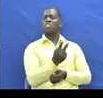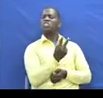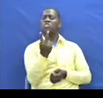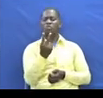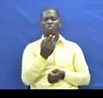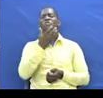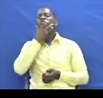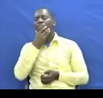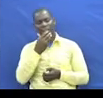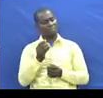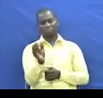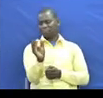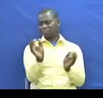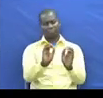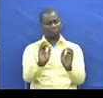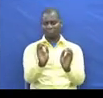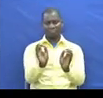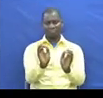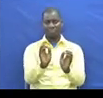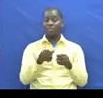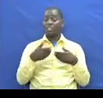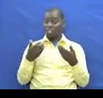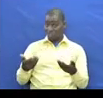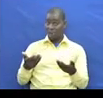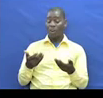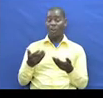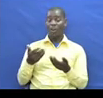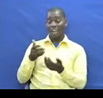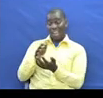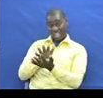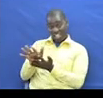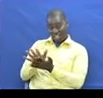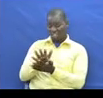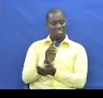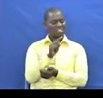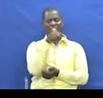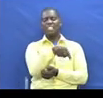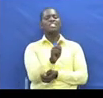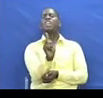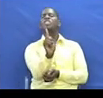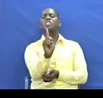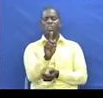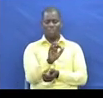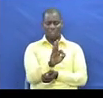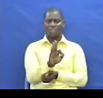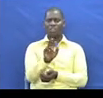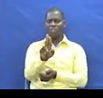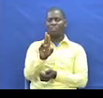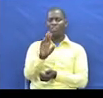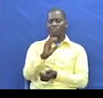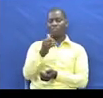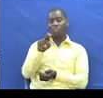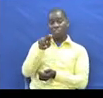more than one father, according to the arrows. So we said the first illustration was not a function. So how can you see it here?